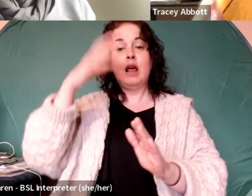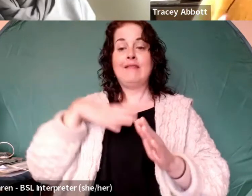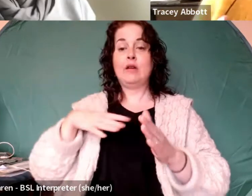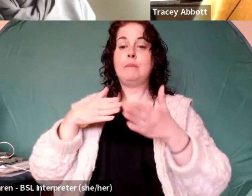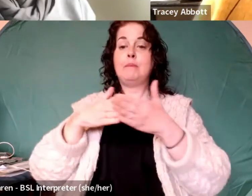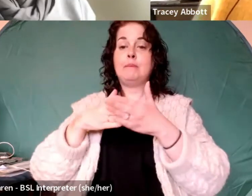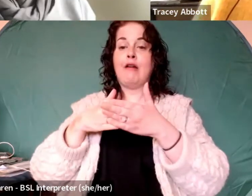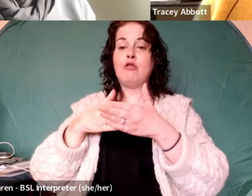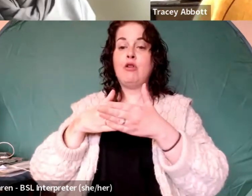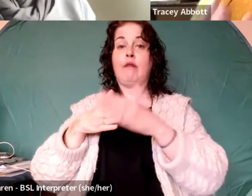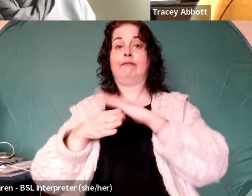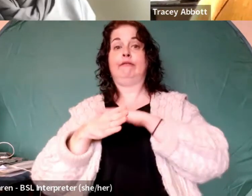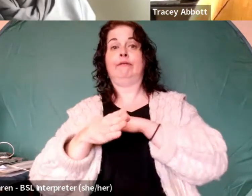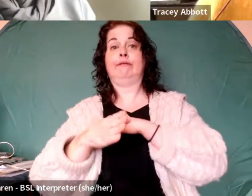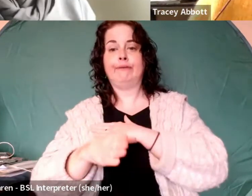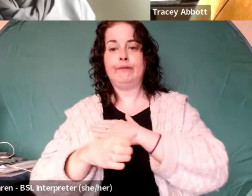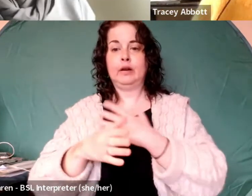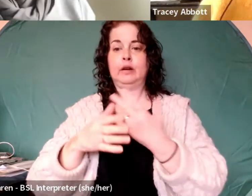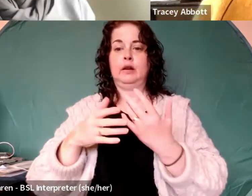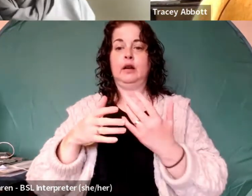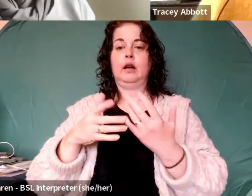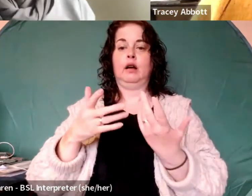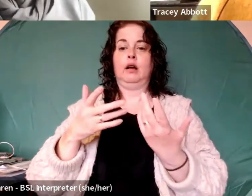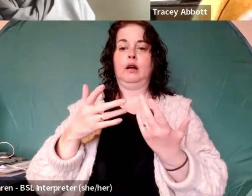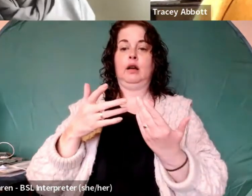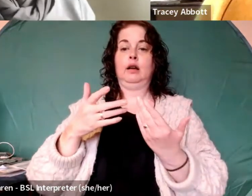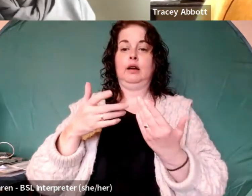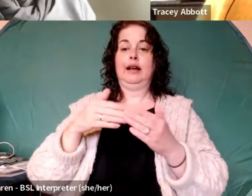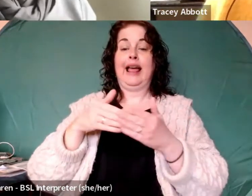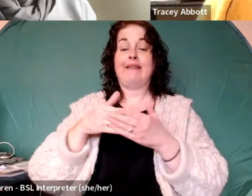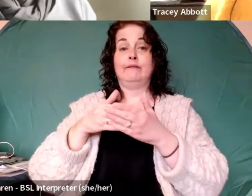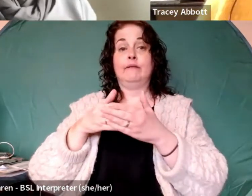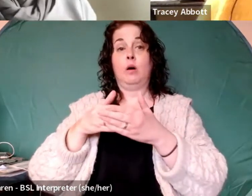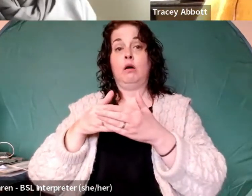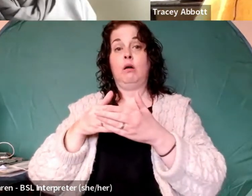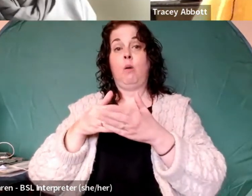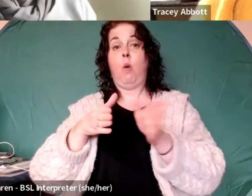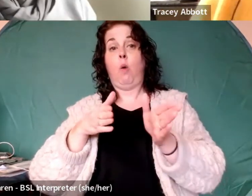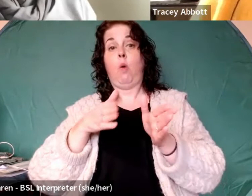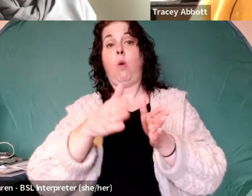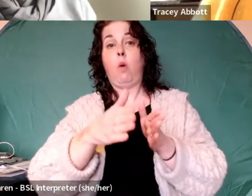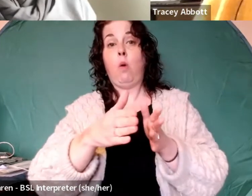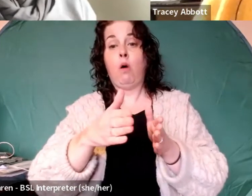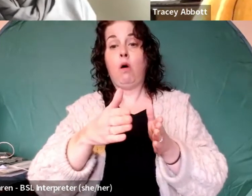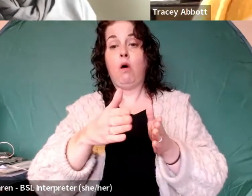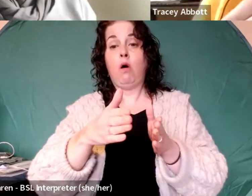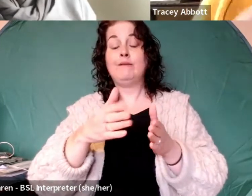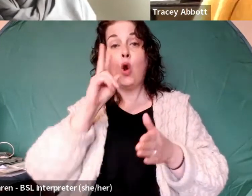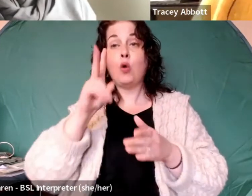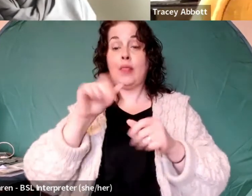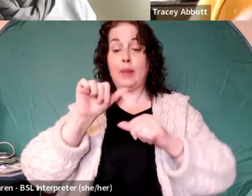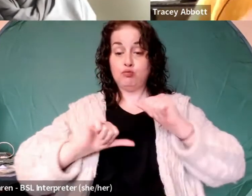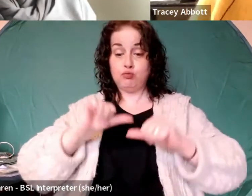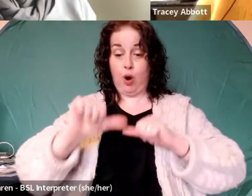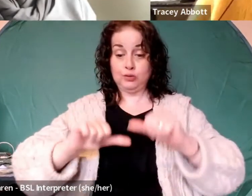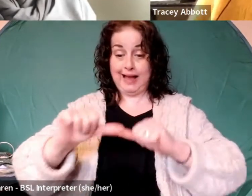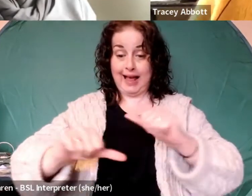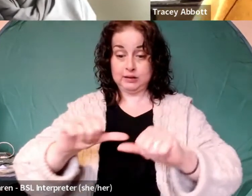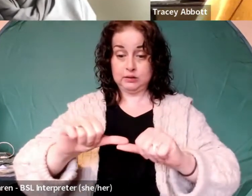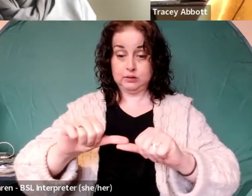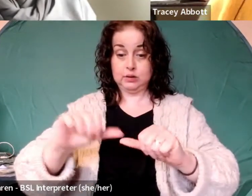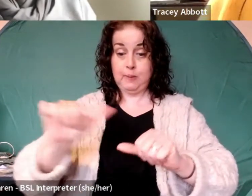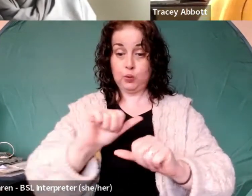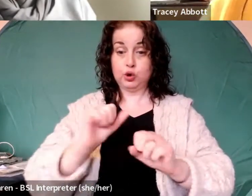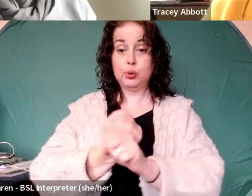it's a really common cliche now to make it barrier-free, but if you open the process, if you actually look at what your process is designed to